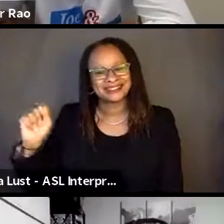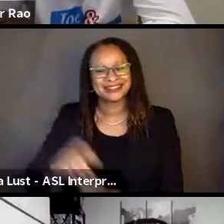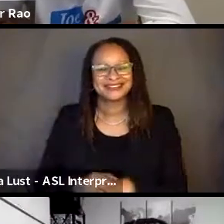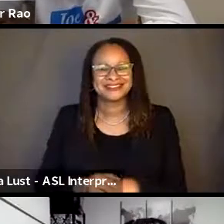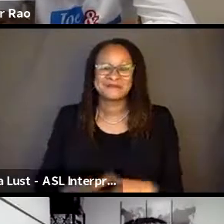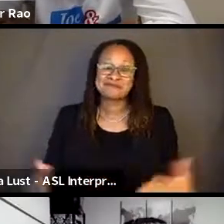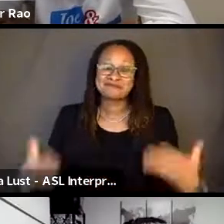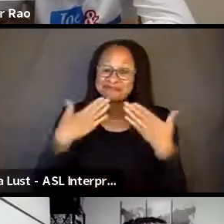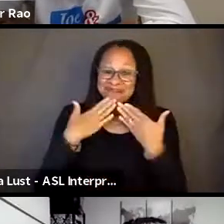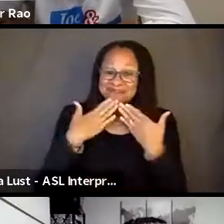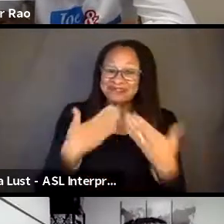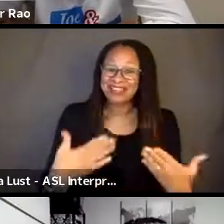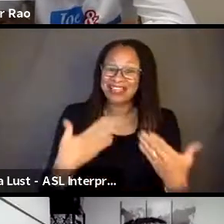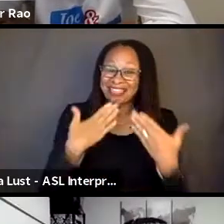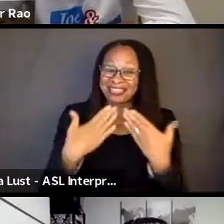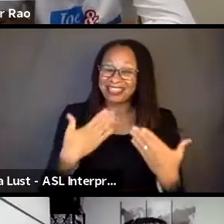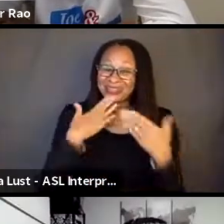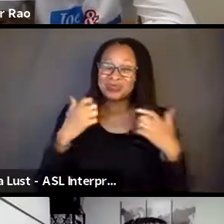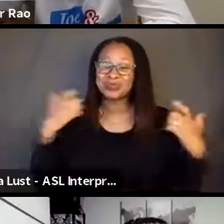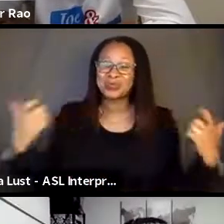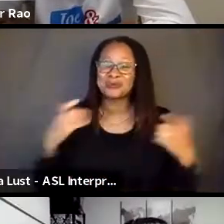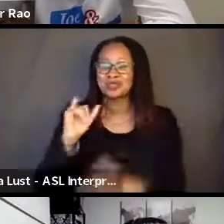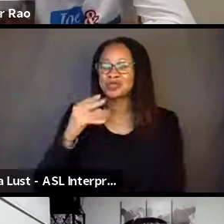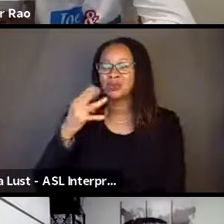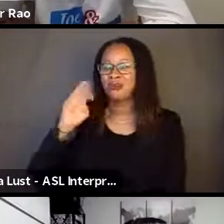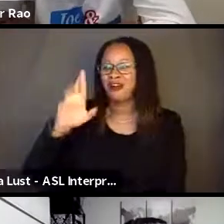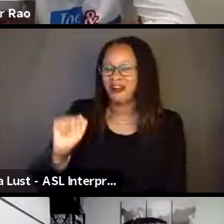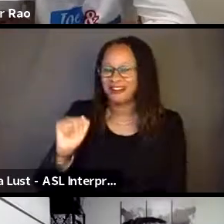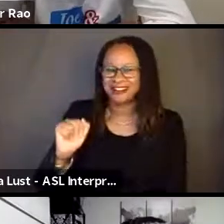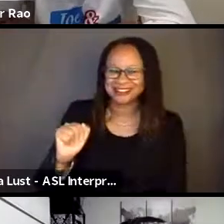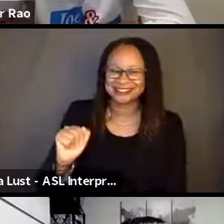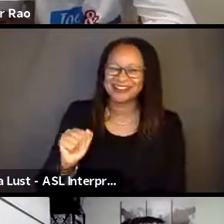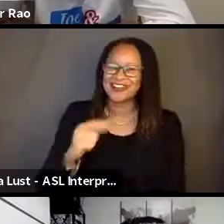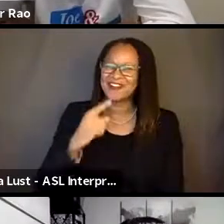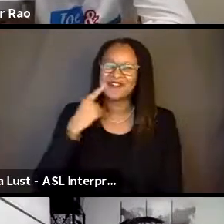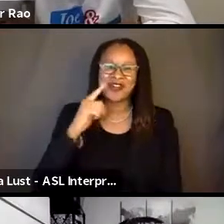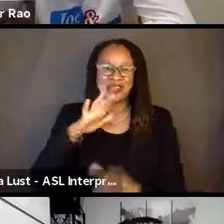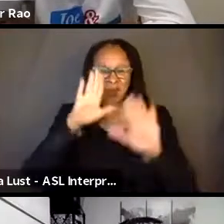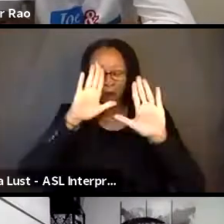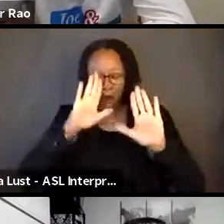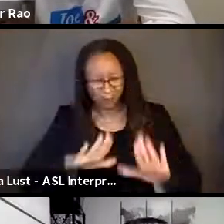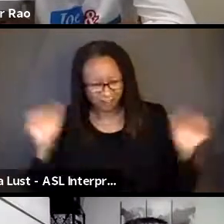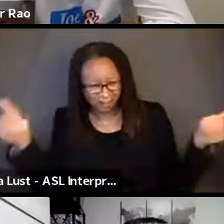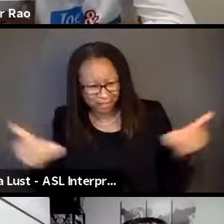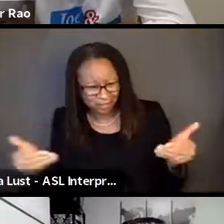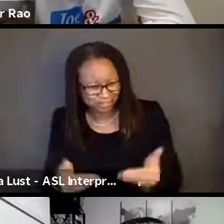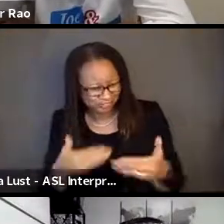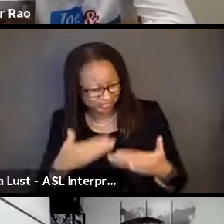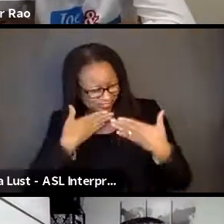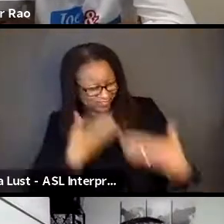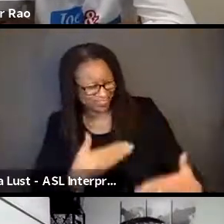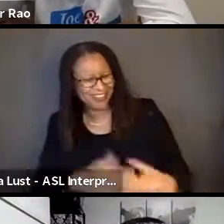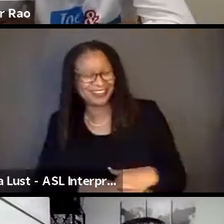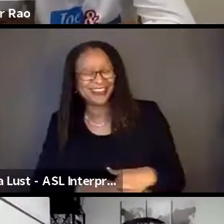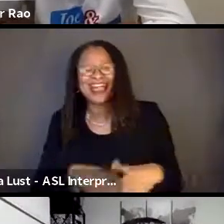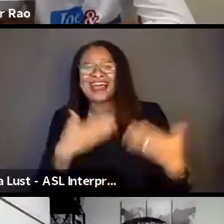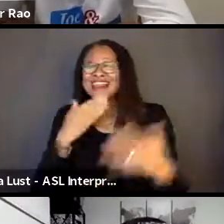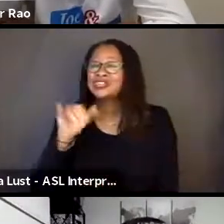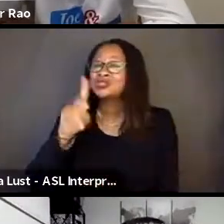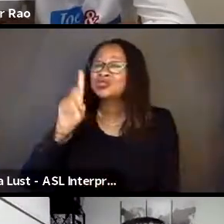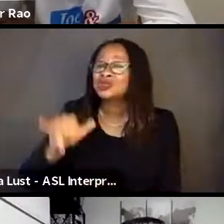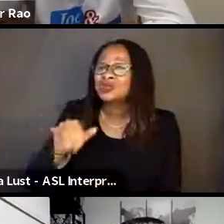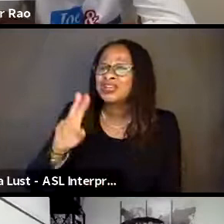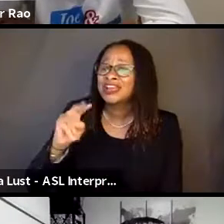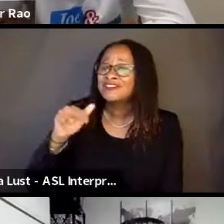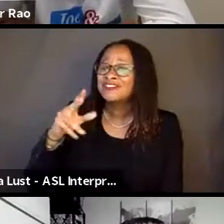you so much, Jamara. Thank you so very much for that wondrous introduction. Thank you, Judy,